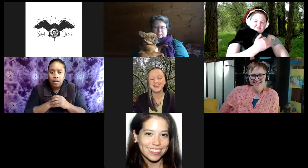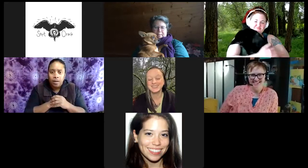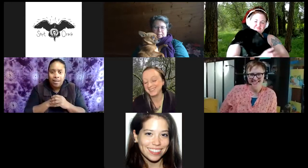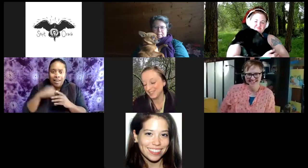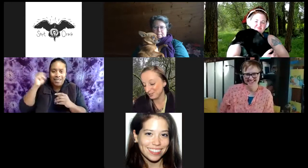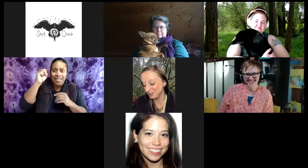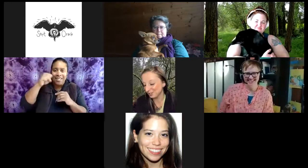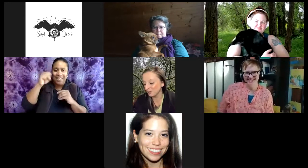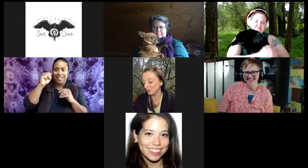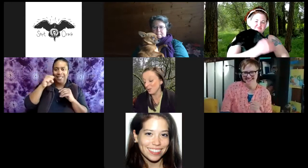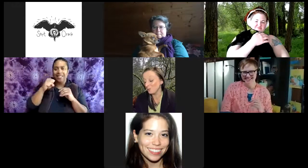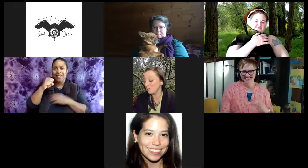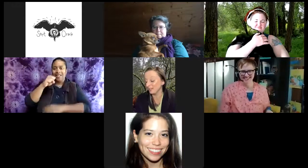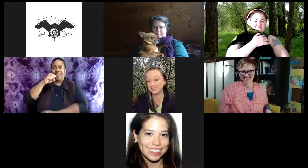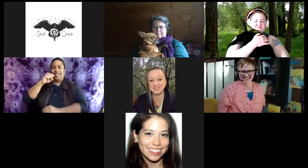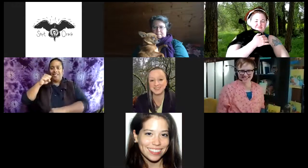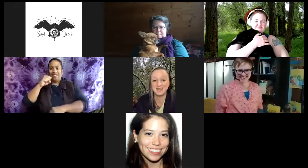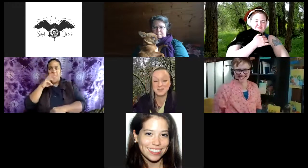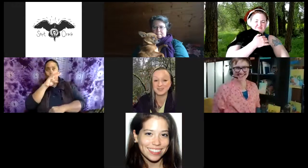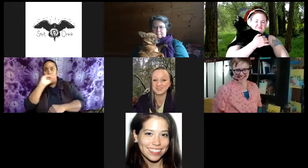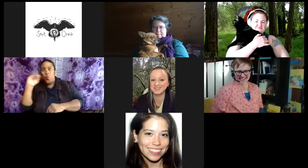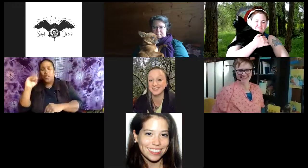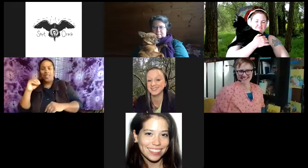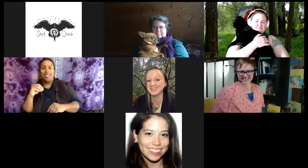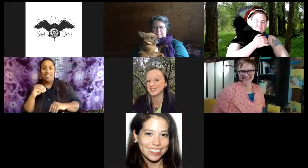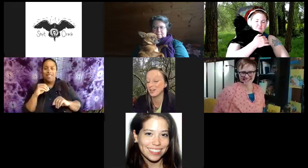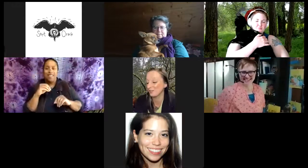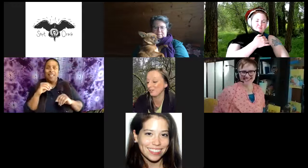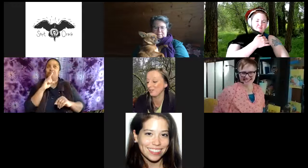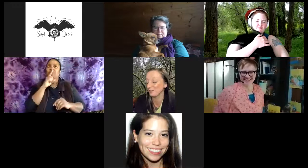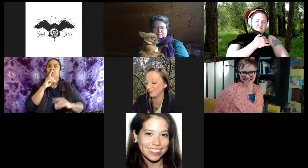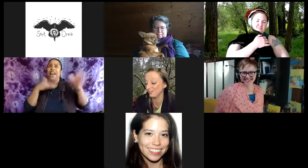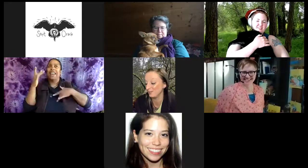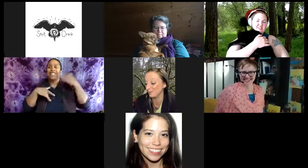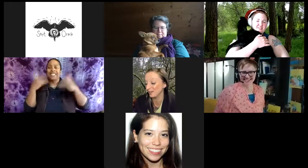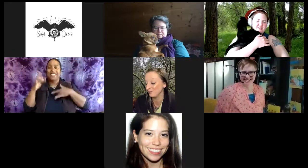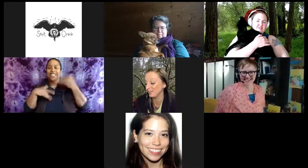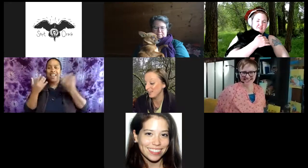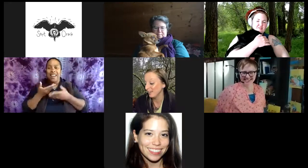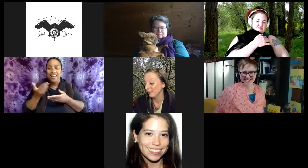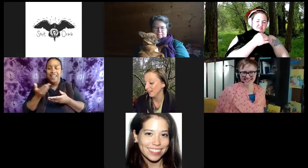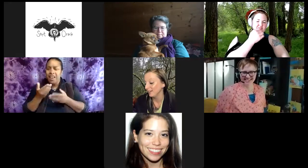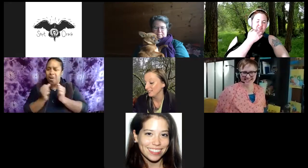Yeah. So, woo, exciting stuff here with you, Bev.